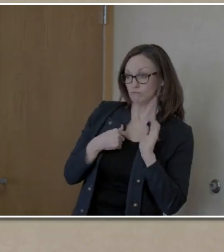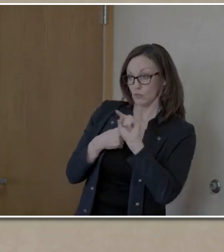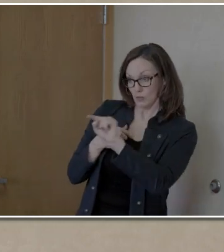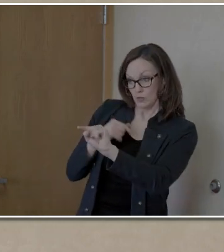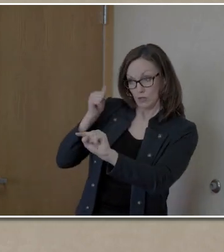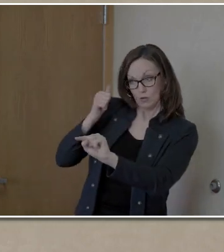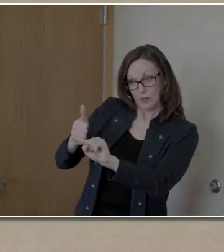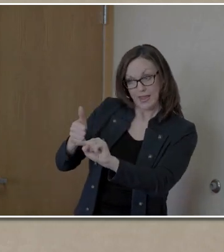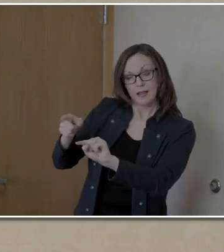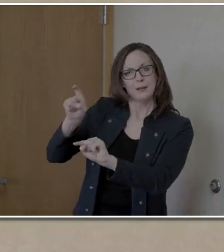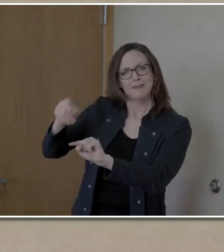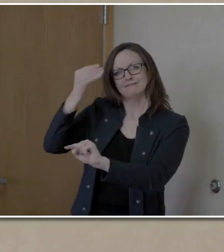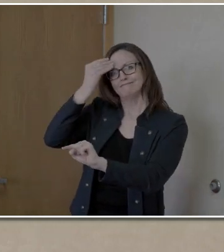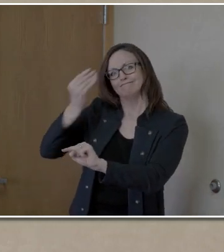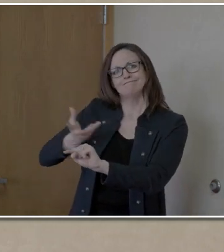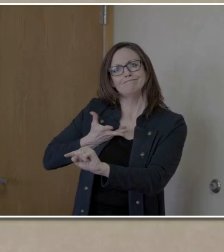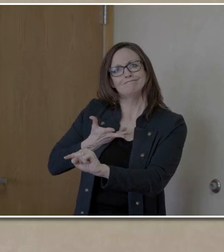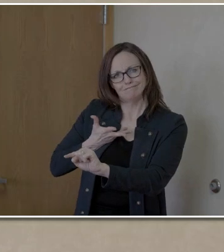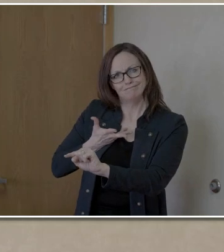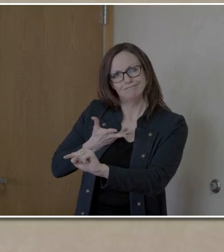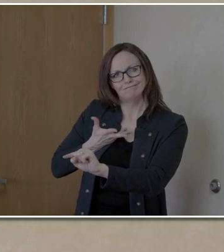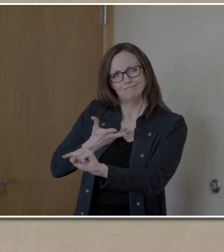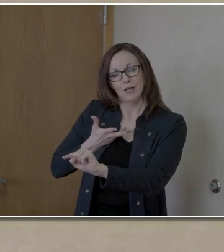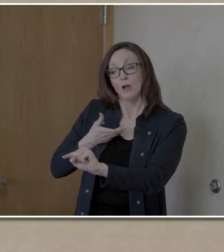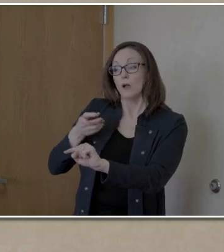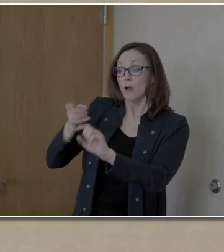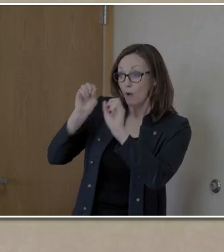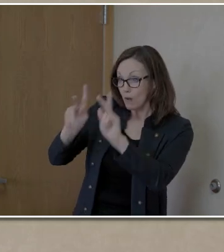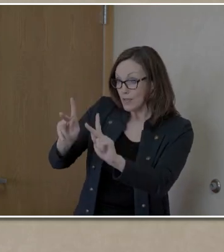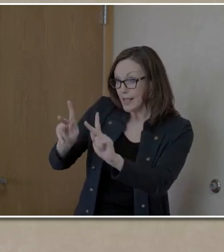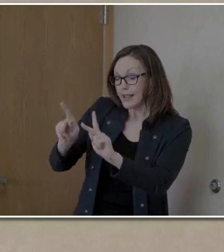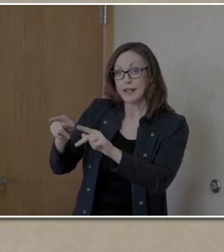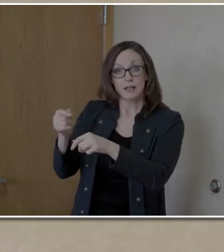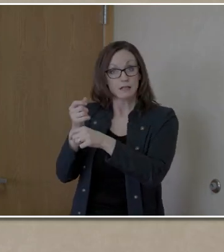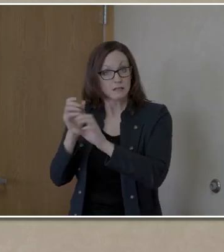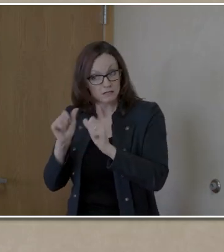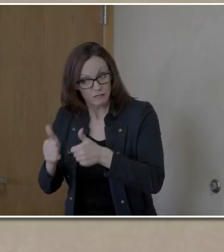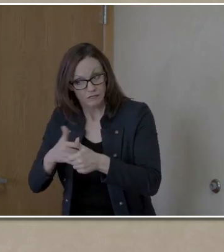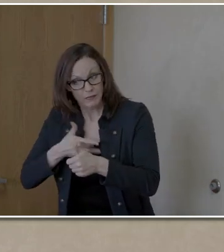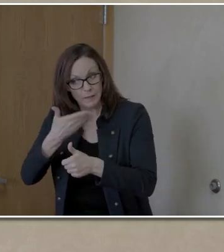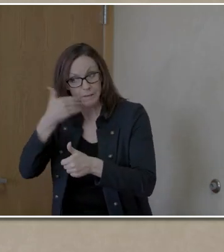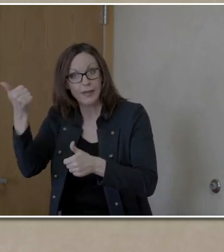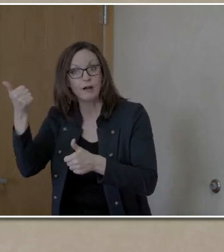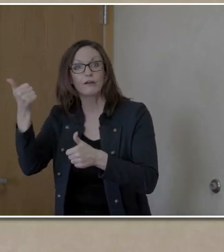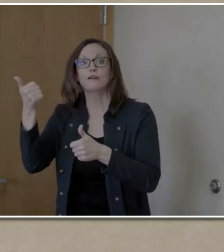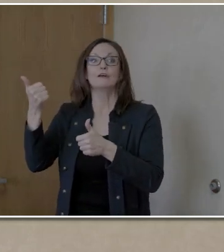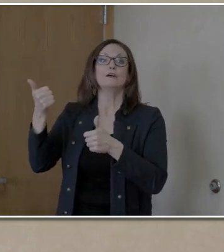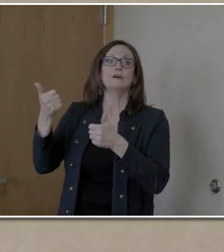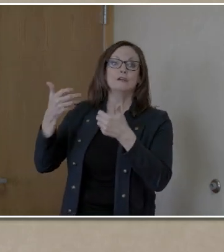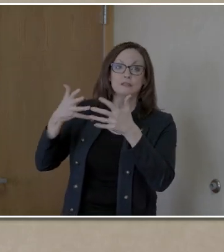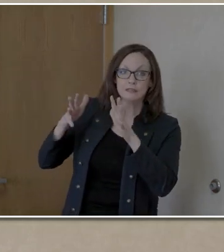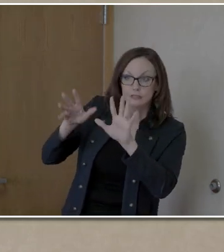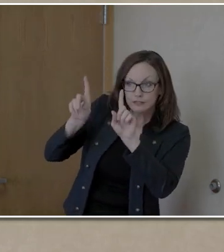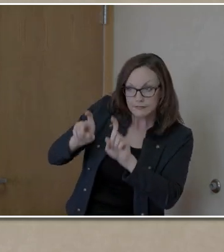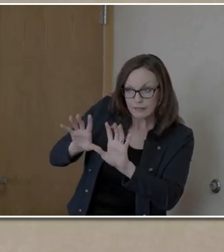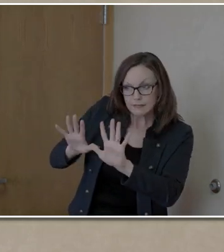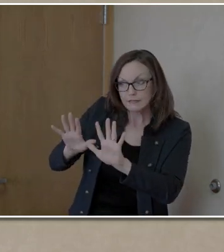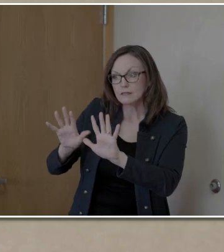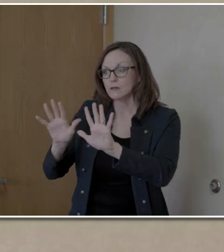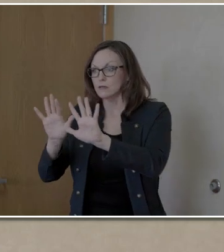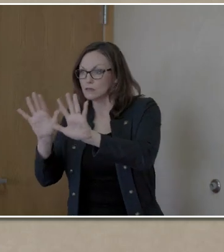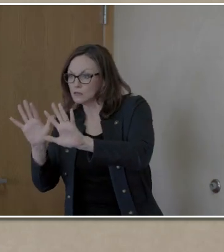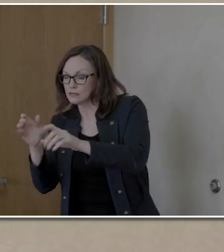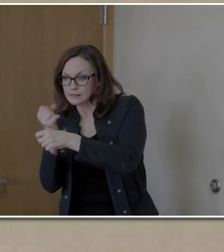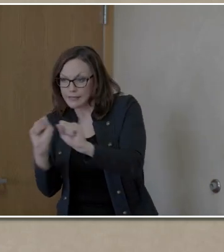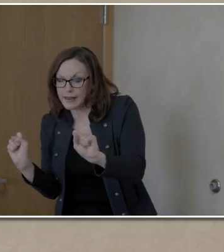we make sure and reach out to them, let them know about isolation and quarantine, and then routinely follow up to make sure that they are receiving